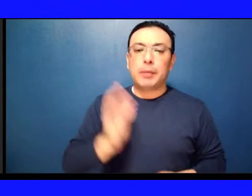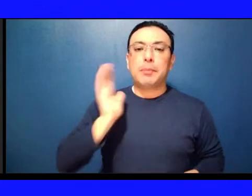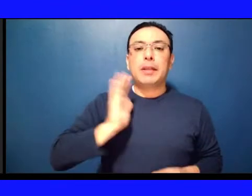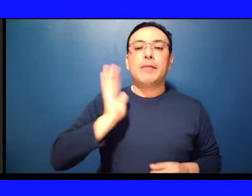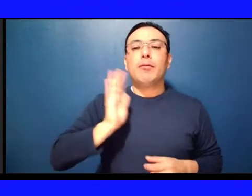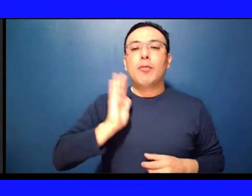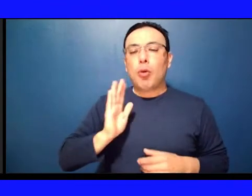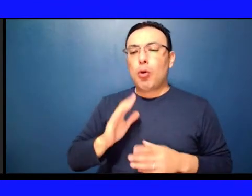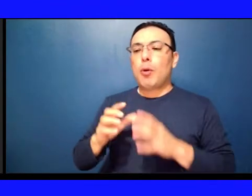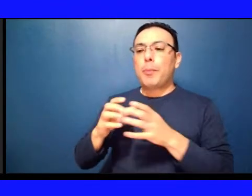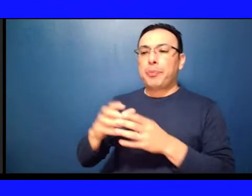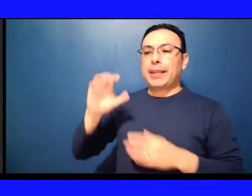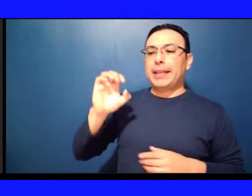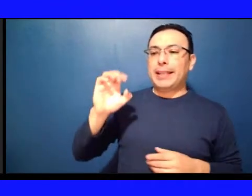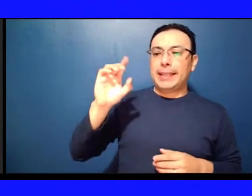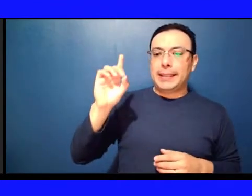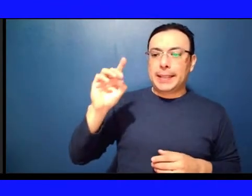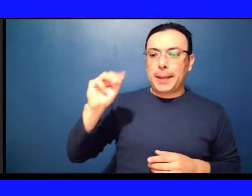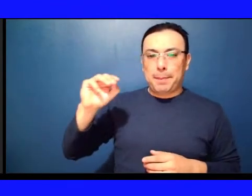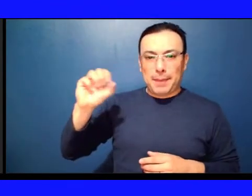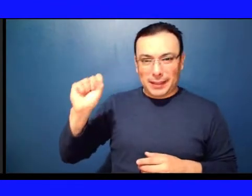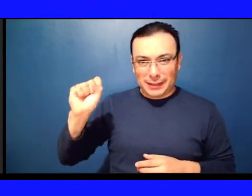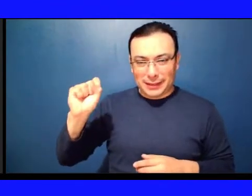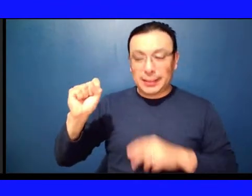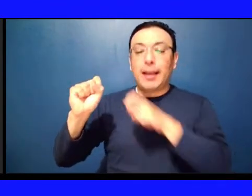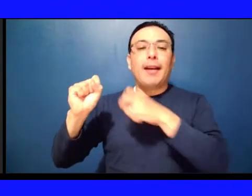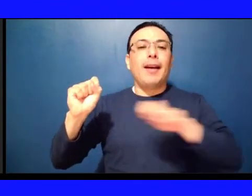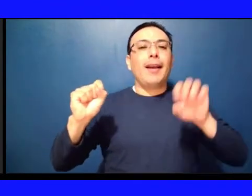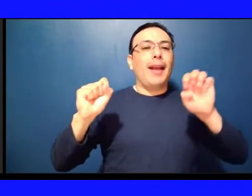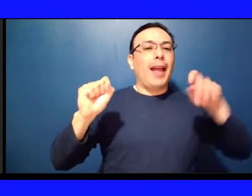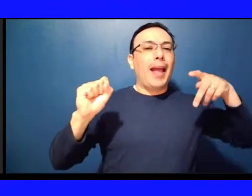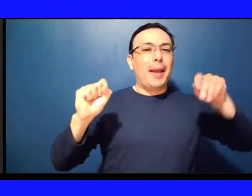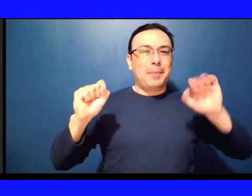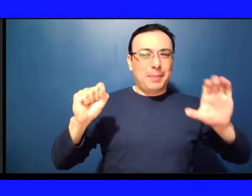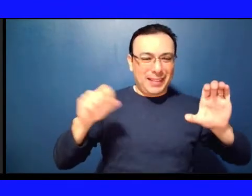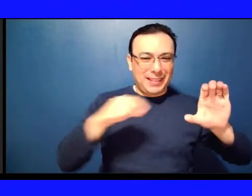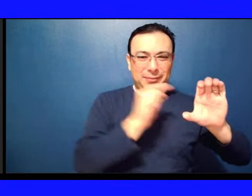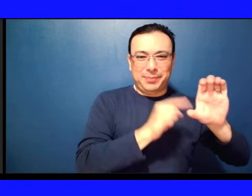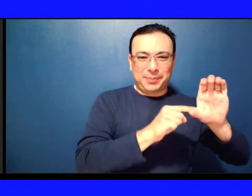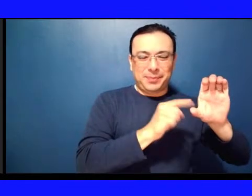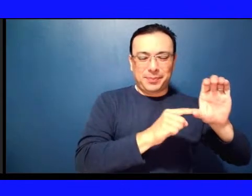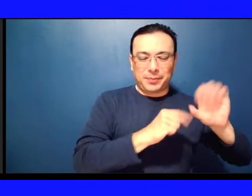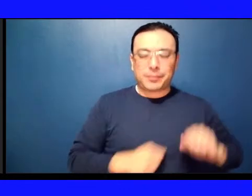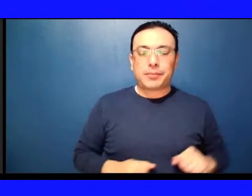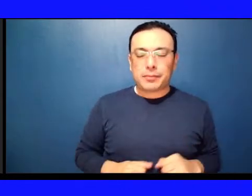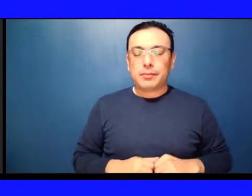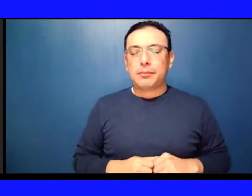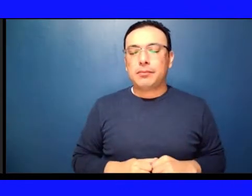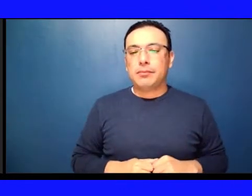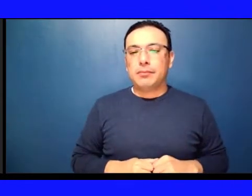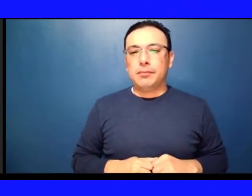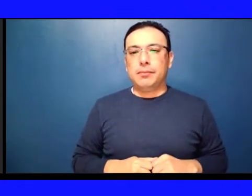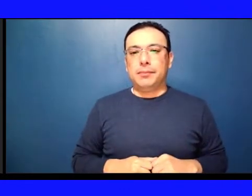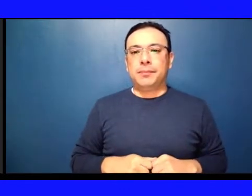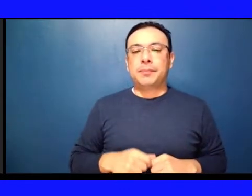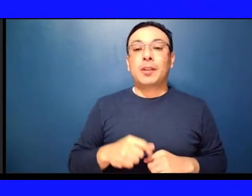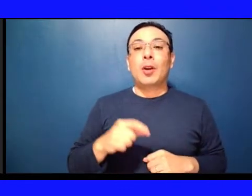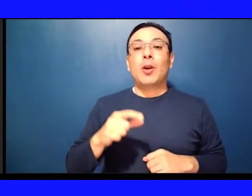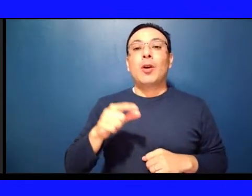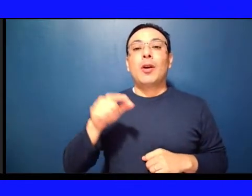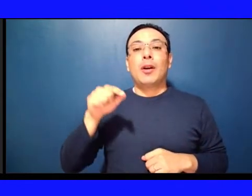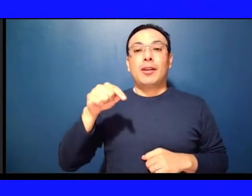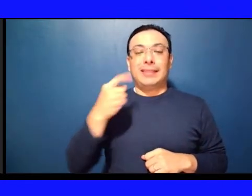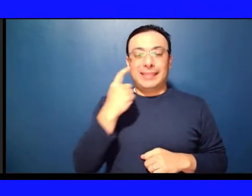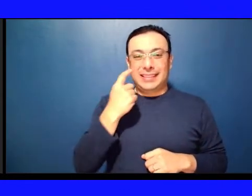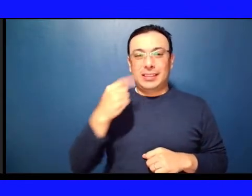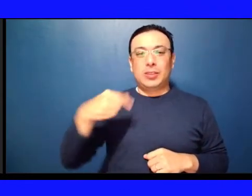big asterisk next to this one until we can get the training back up in our new baseline. But I think for right now, we should leave the target